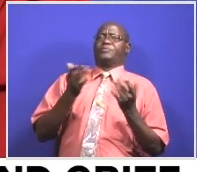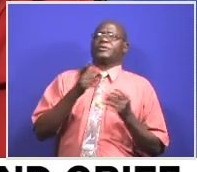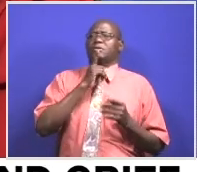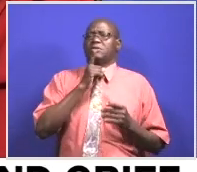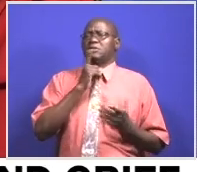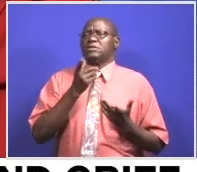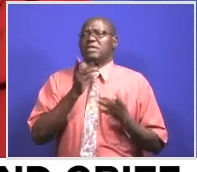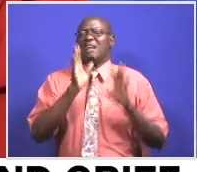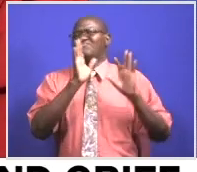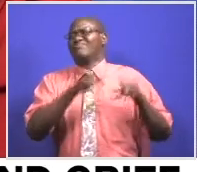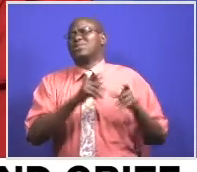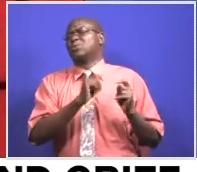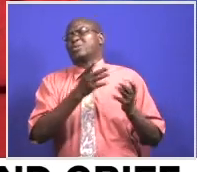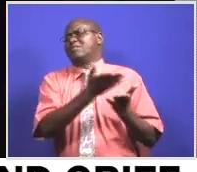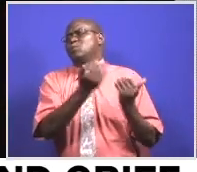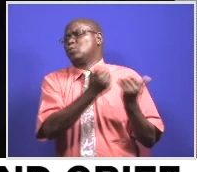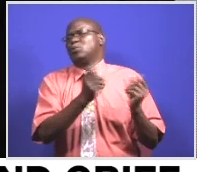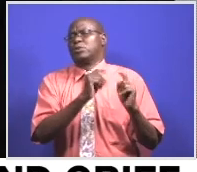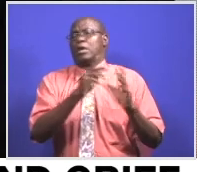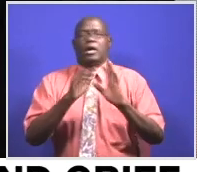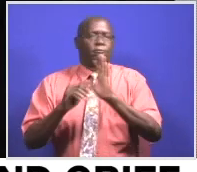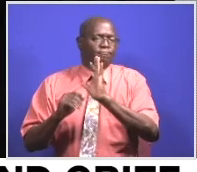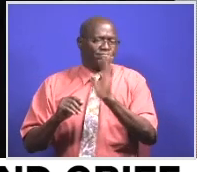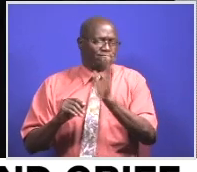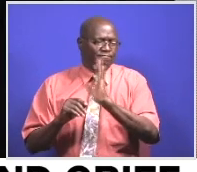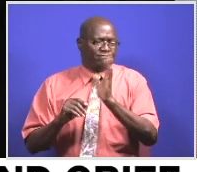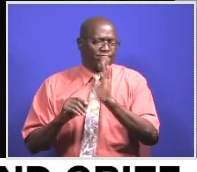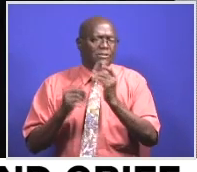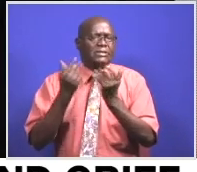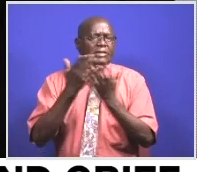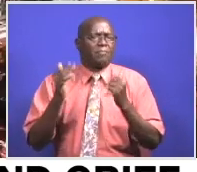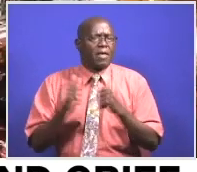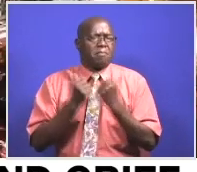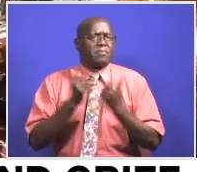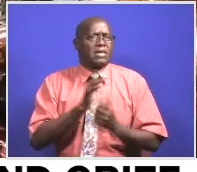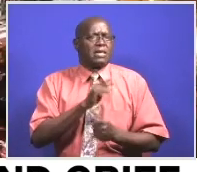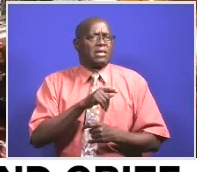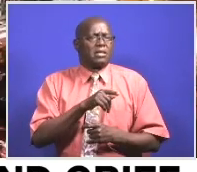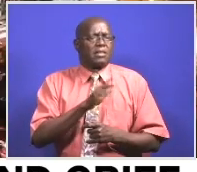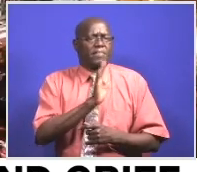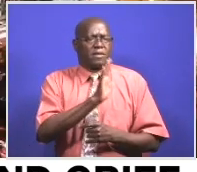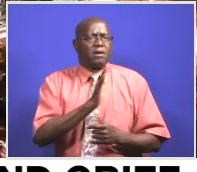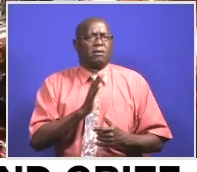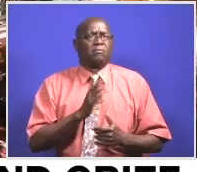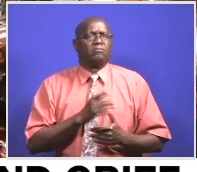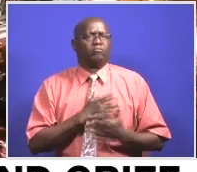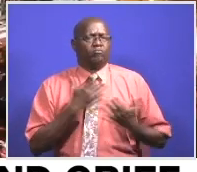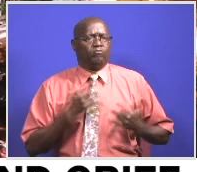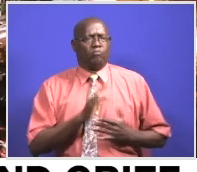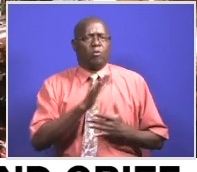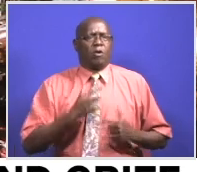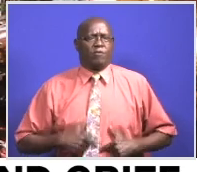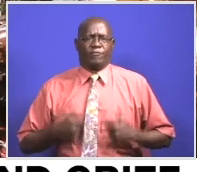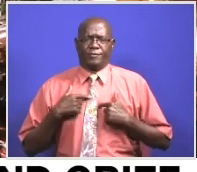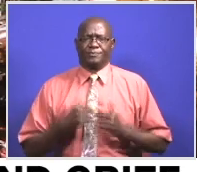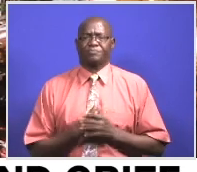for them, they are okay. No, there is something that has touched them. There's something that has happened to them. Yeah. I know you have counseled many people,